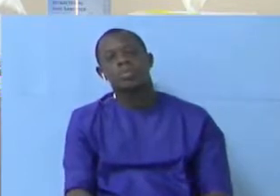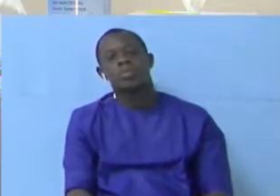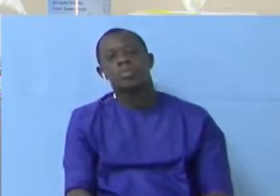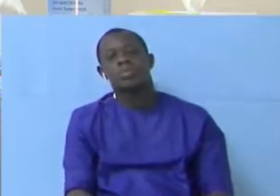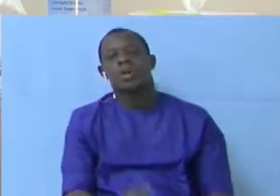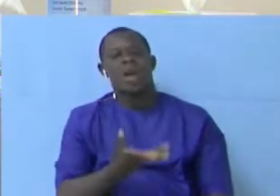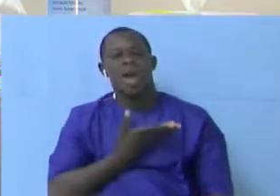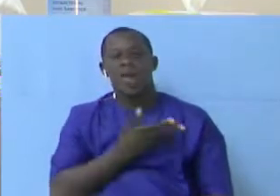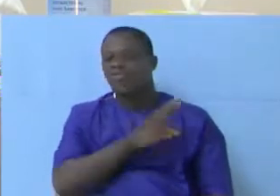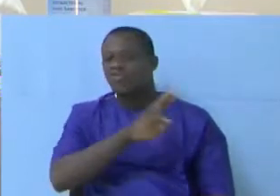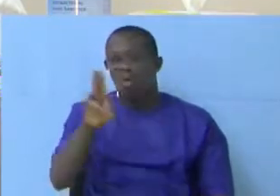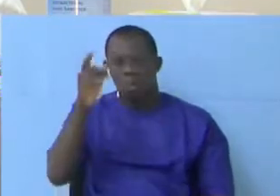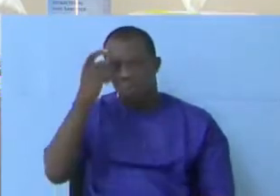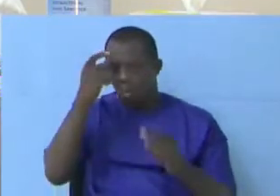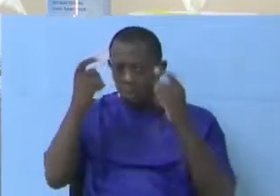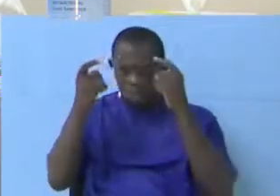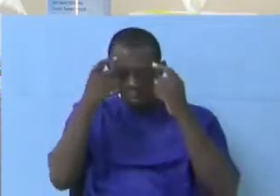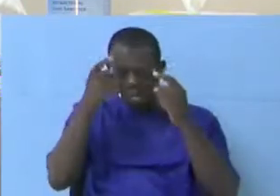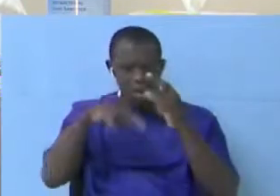Without a doubt.